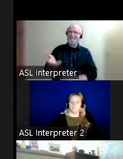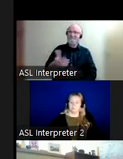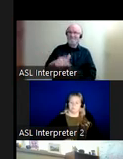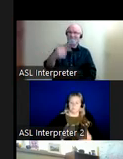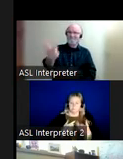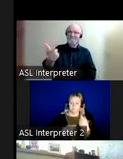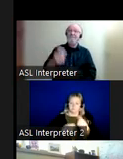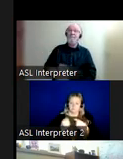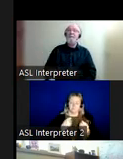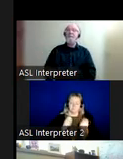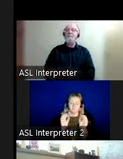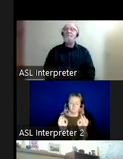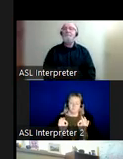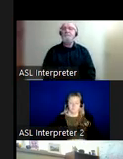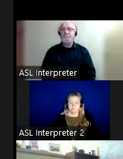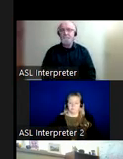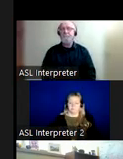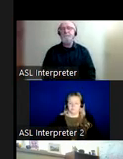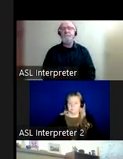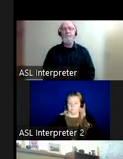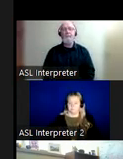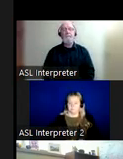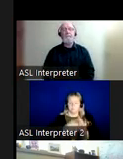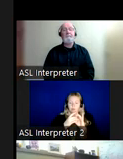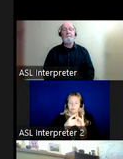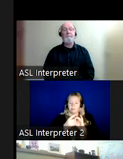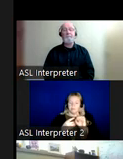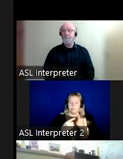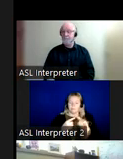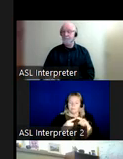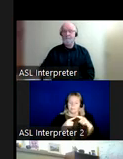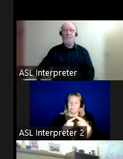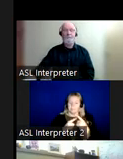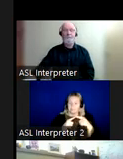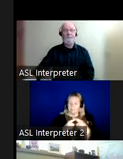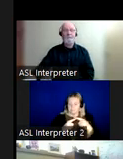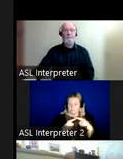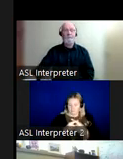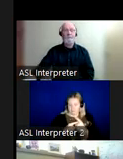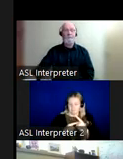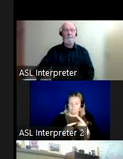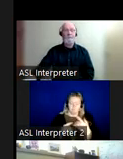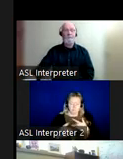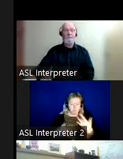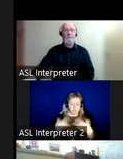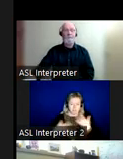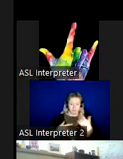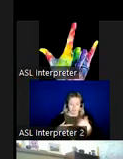Keeping with our knitting, one of the really exciting things this year is